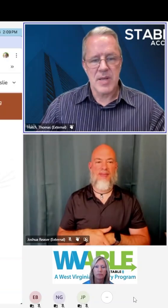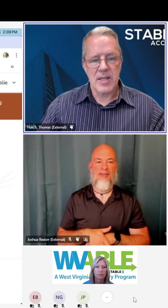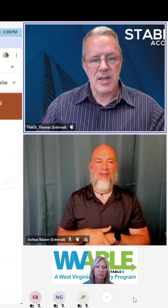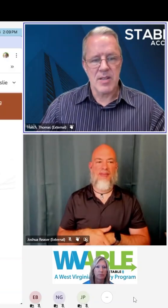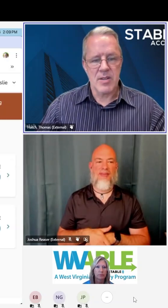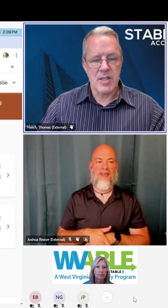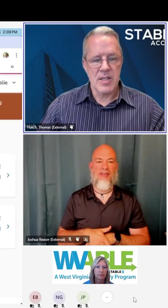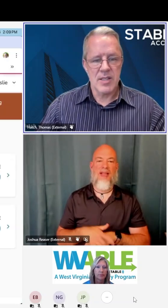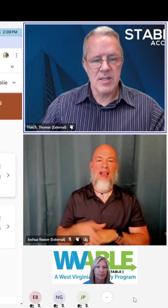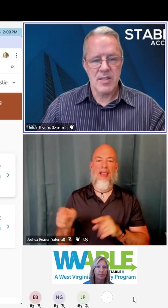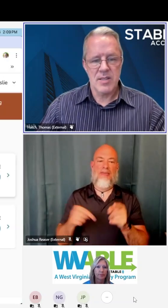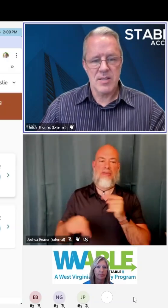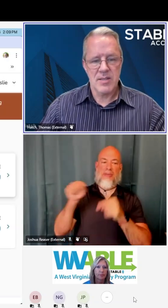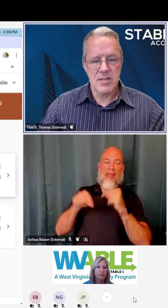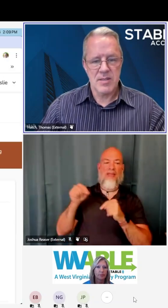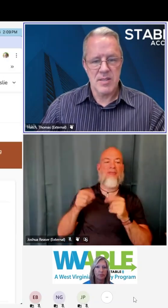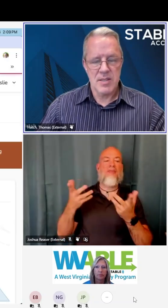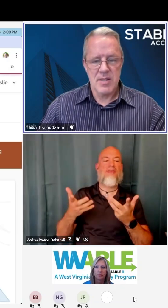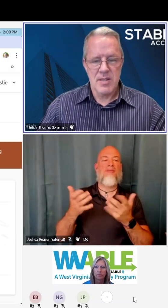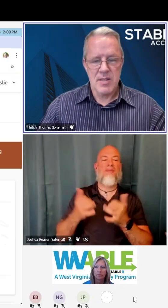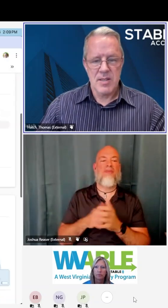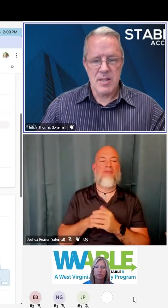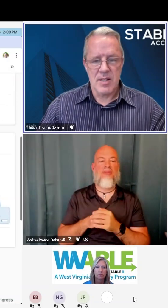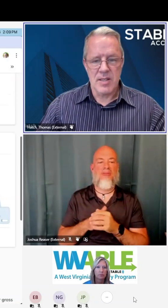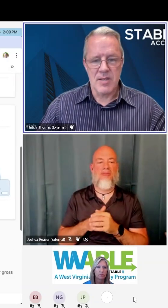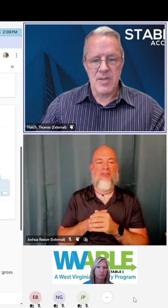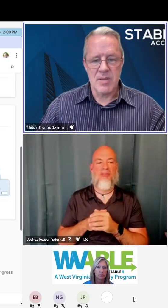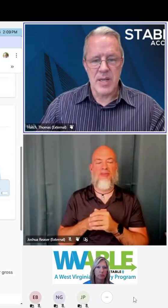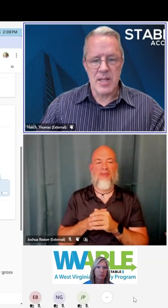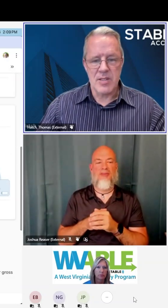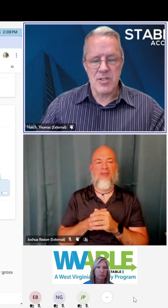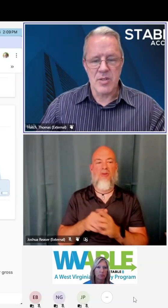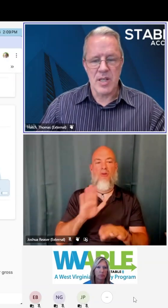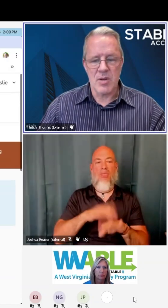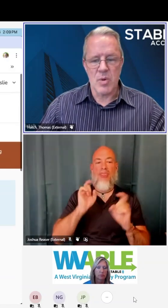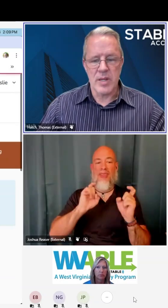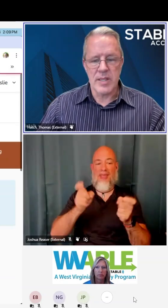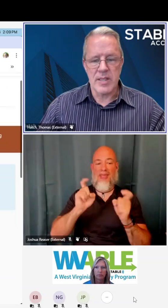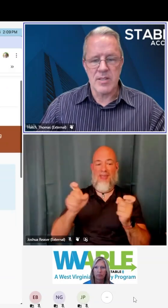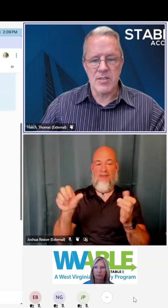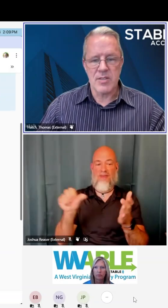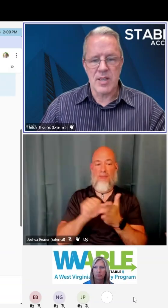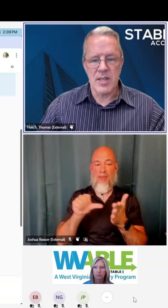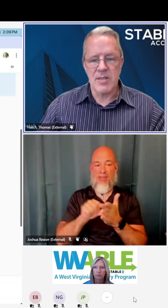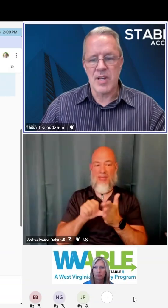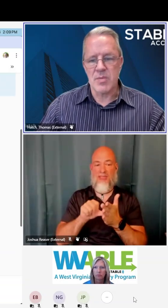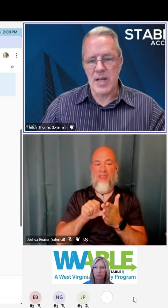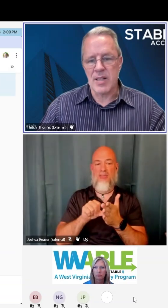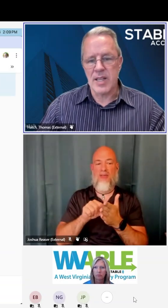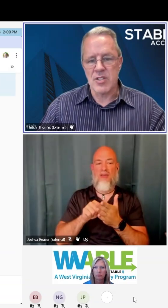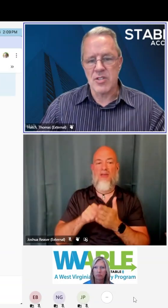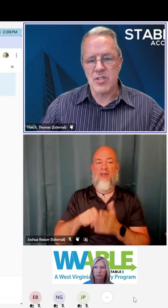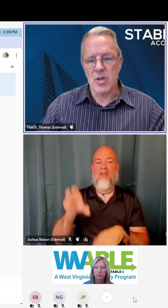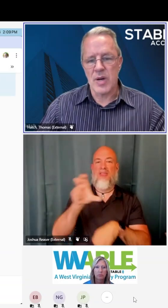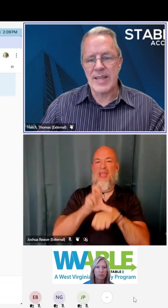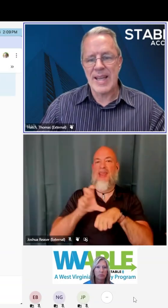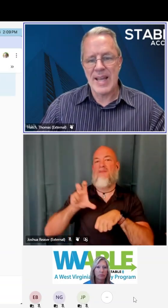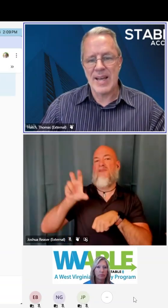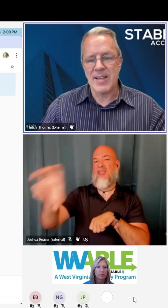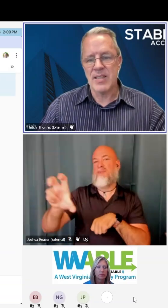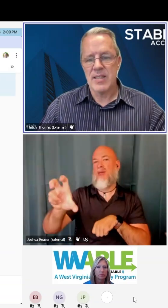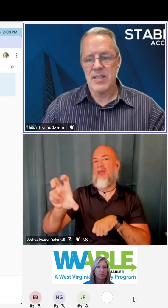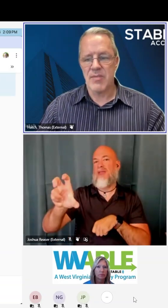Let's get back out here again on the gifting page. So the other one is investment allocation. So